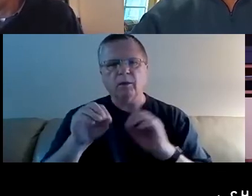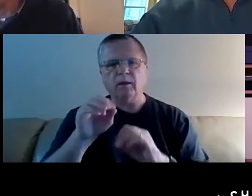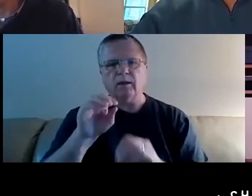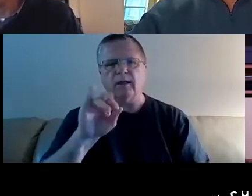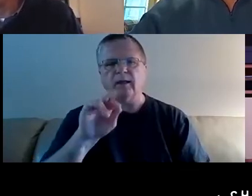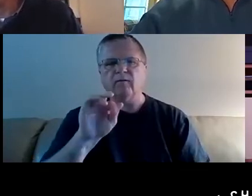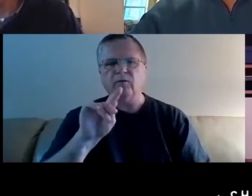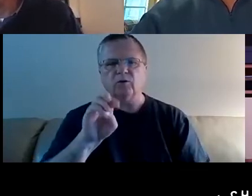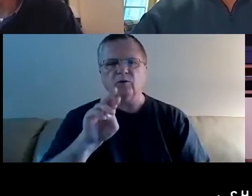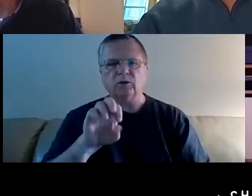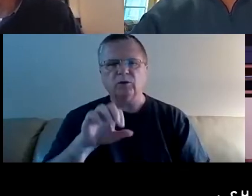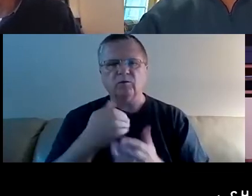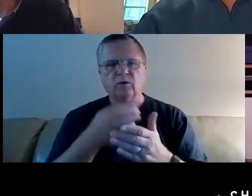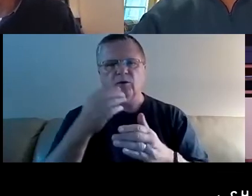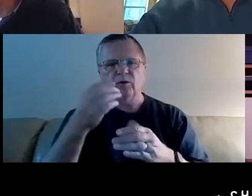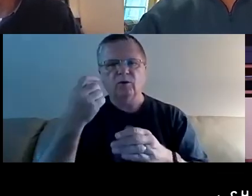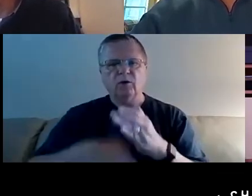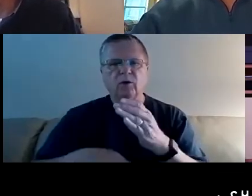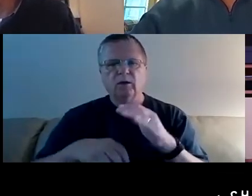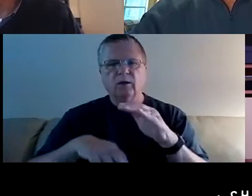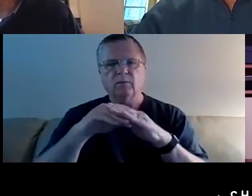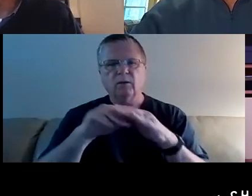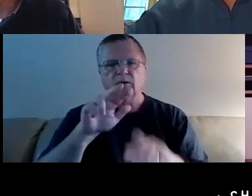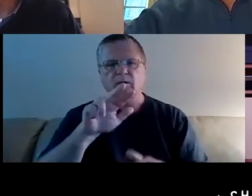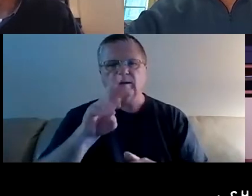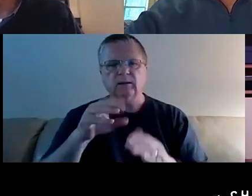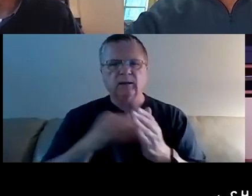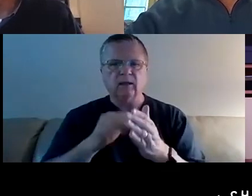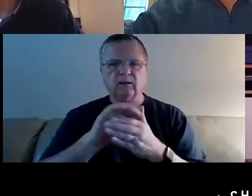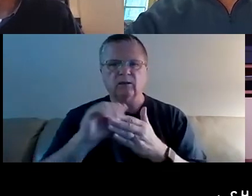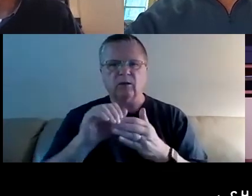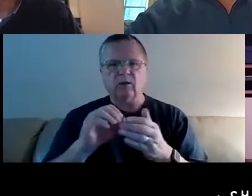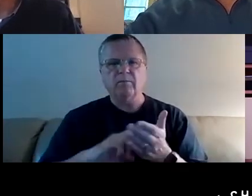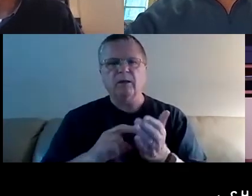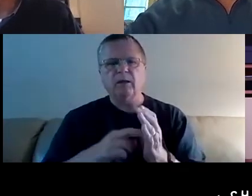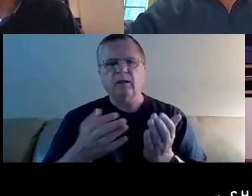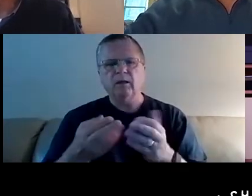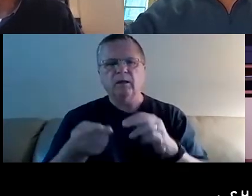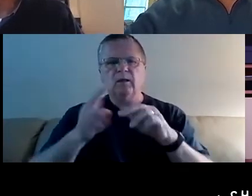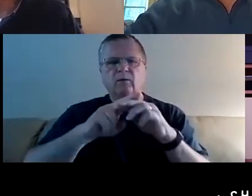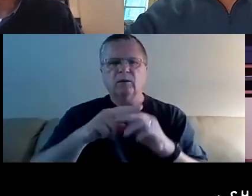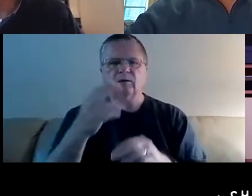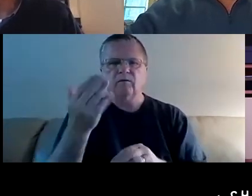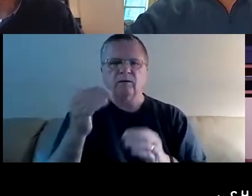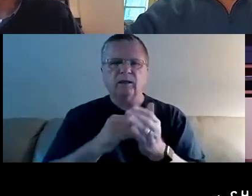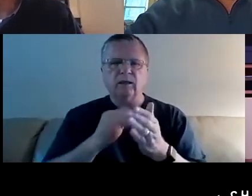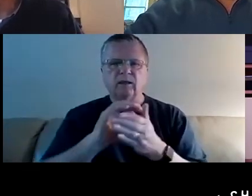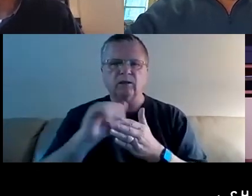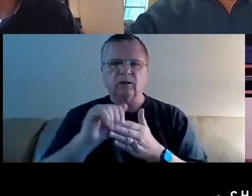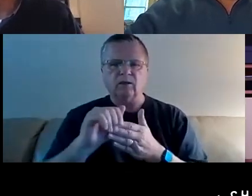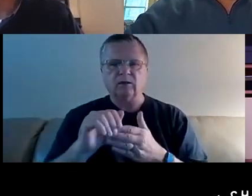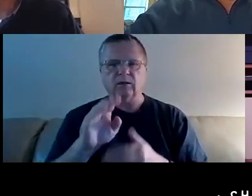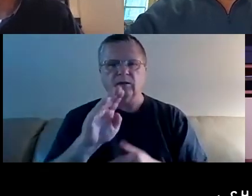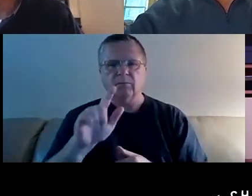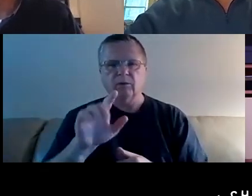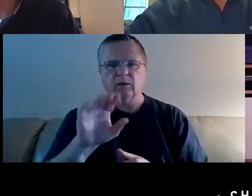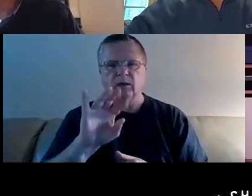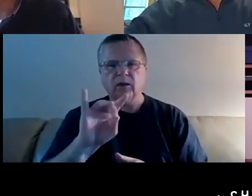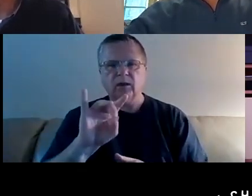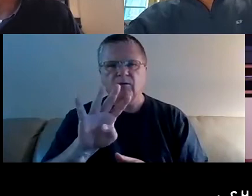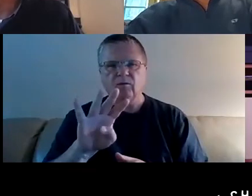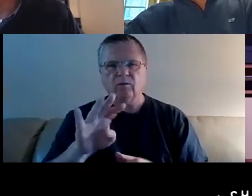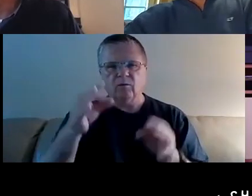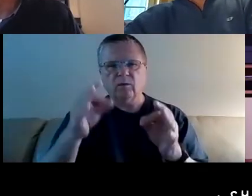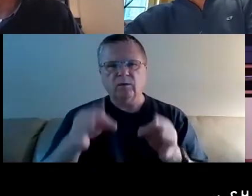exceed $36,000, an increase of $15,000. Bill number 984,